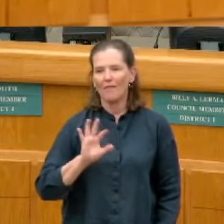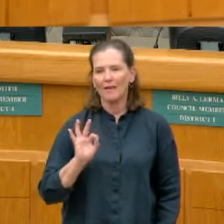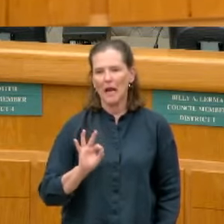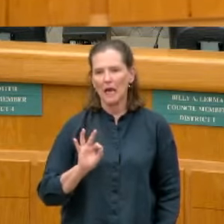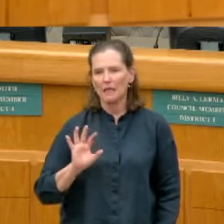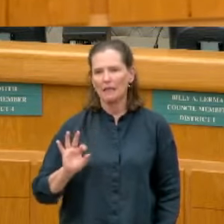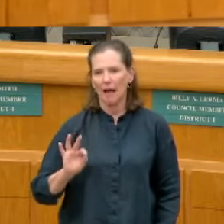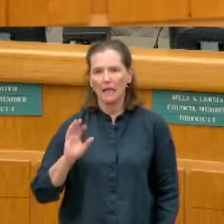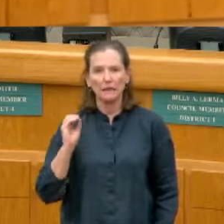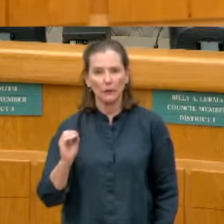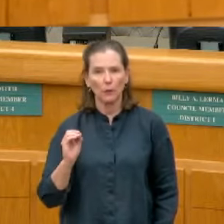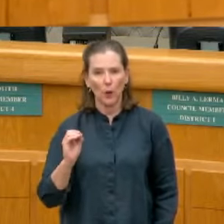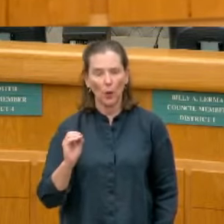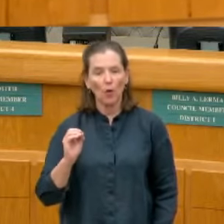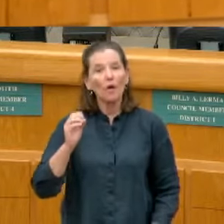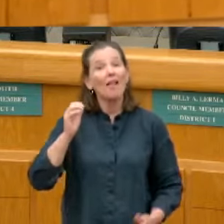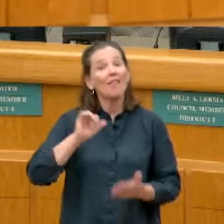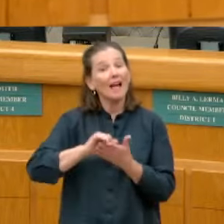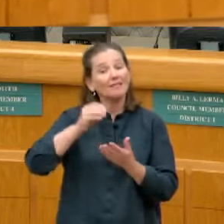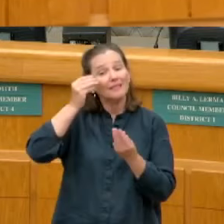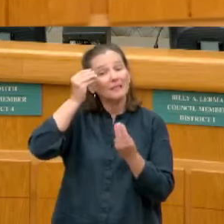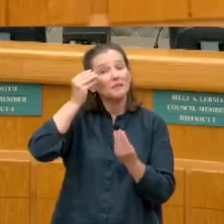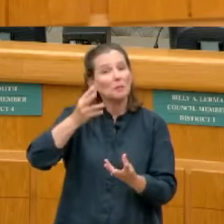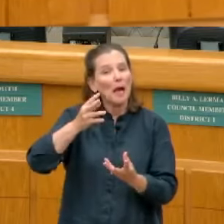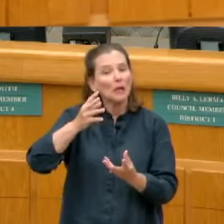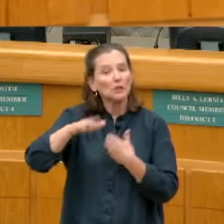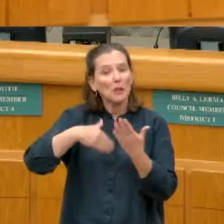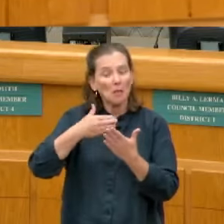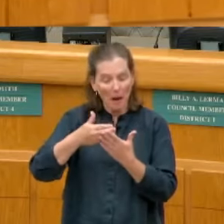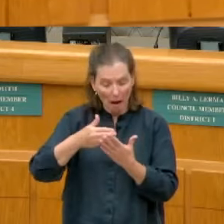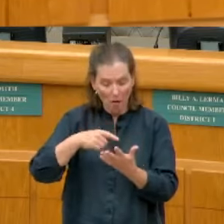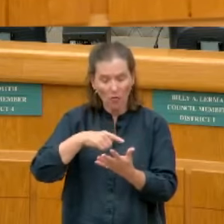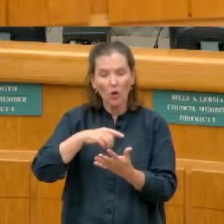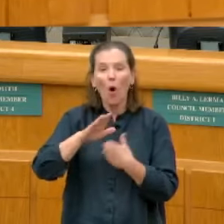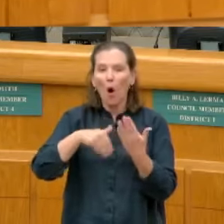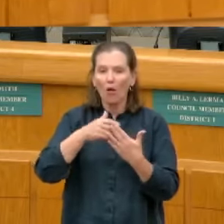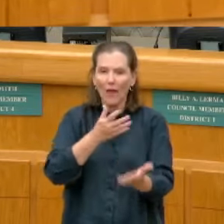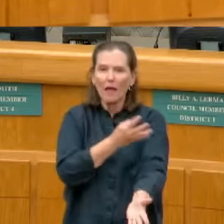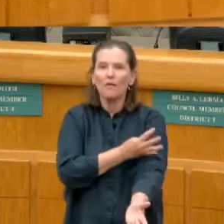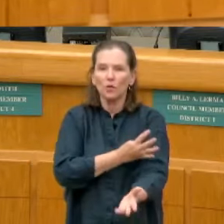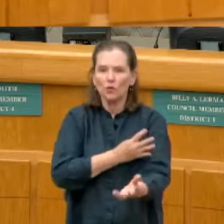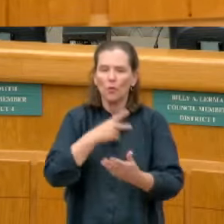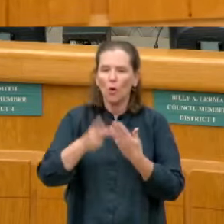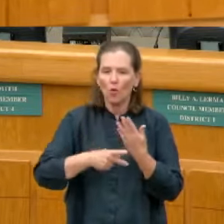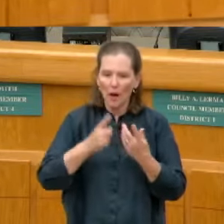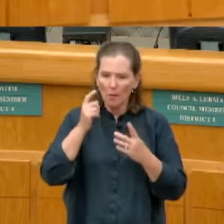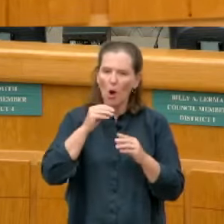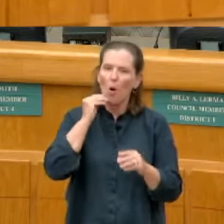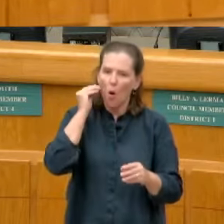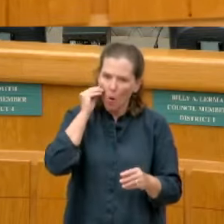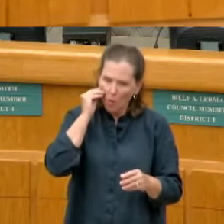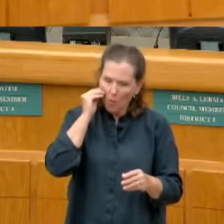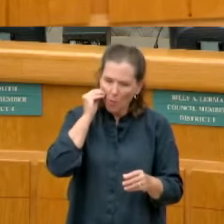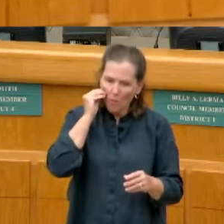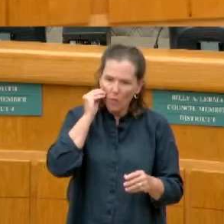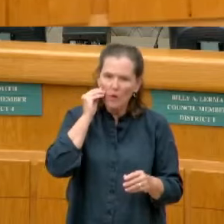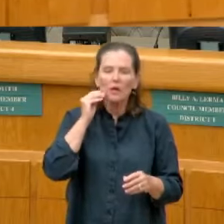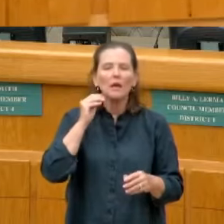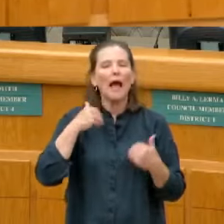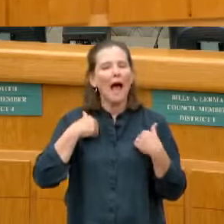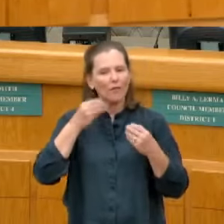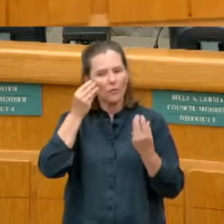1-800-742-5990. And information is available in English and in Spanish on that number. So please call it. So I